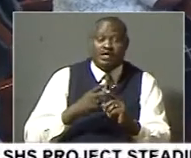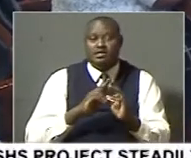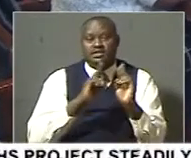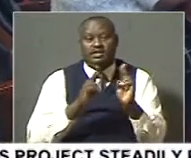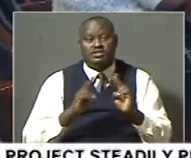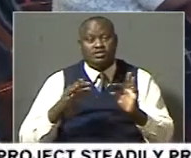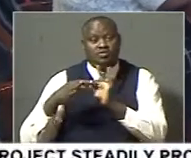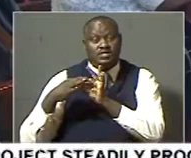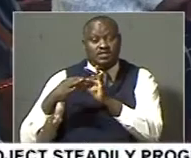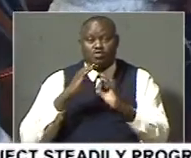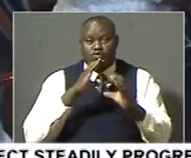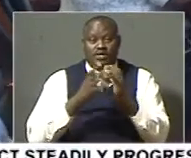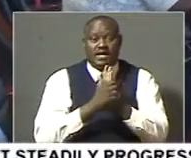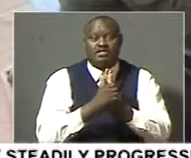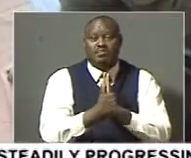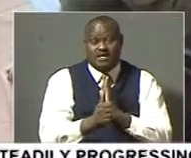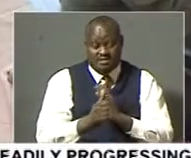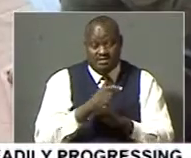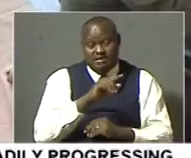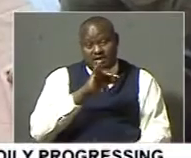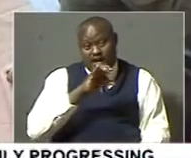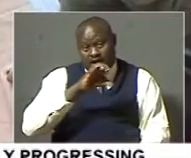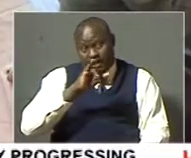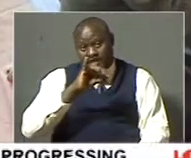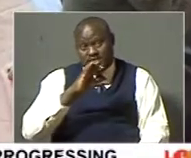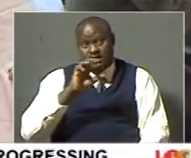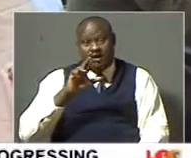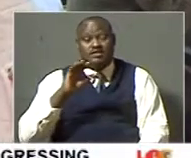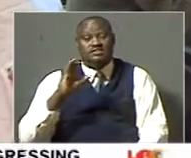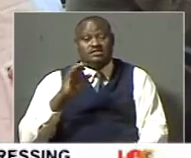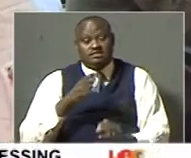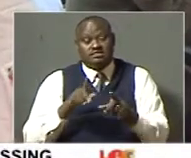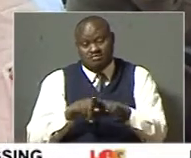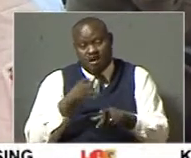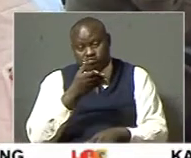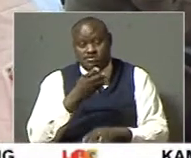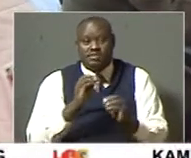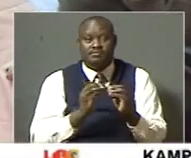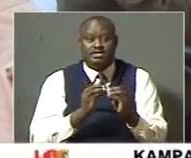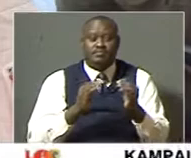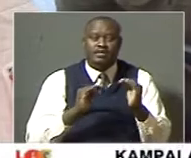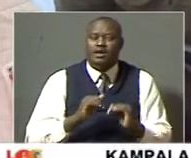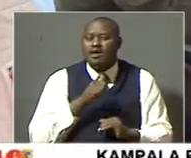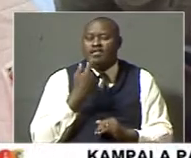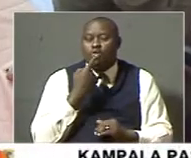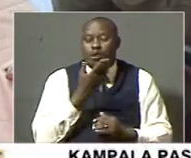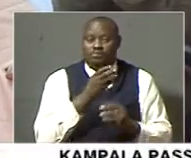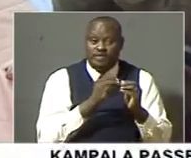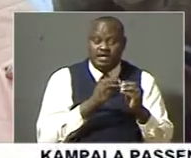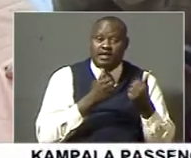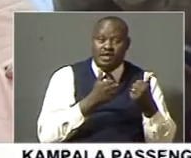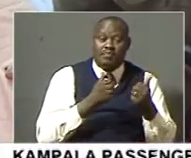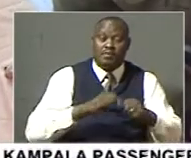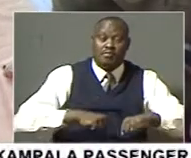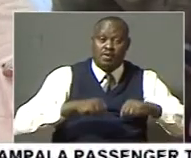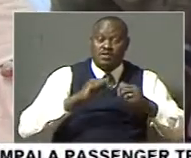Relations Communications Expert at ICRC in Uganda, Judith Gichoncho. The meeting was also attended by NRM Secretary